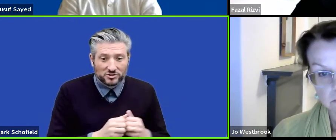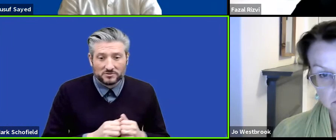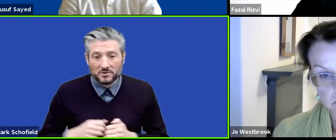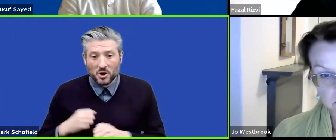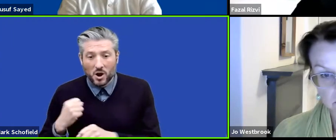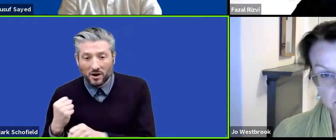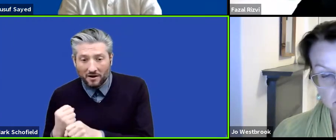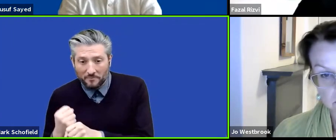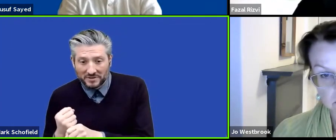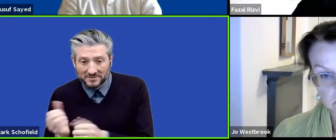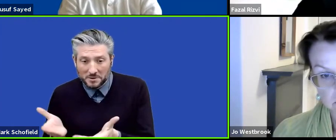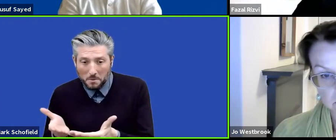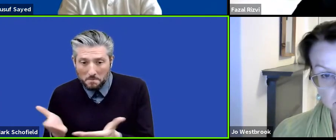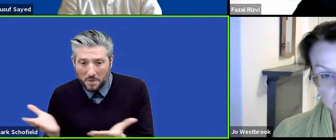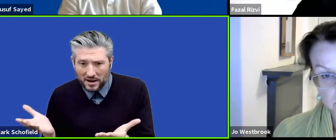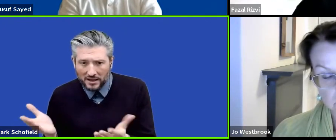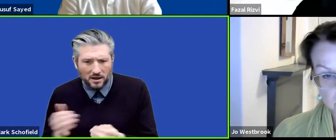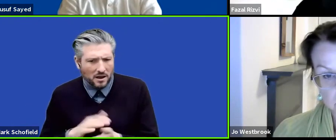policy mechanisms